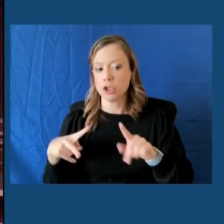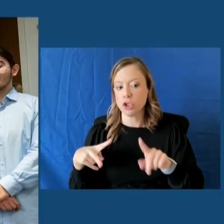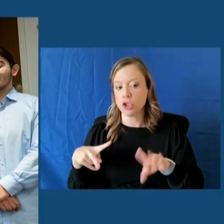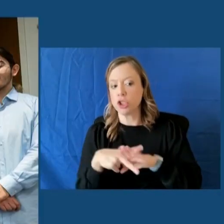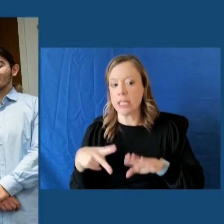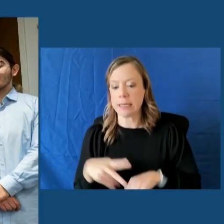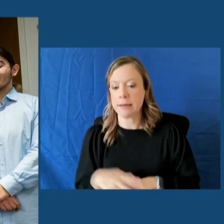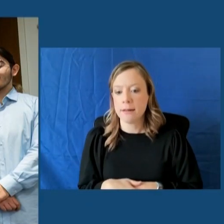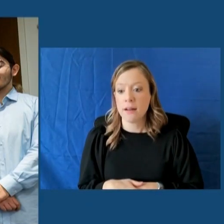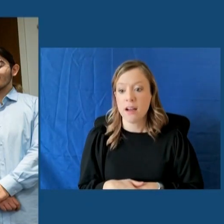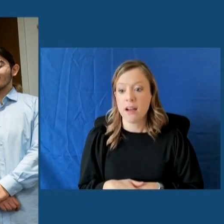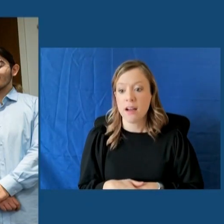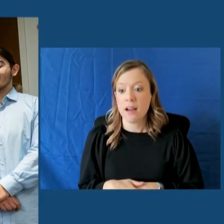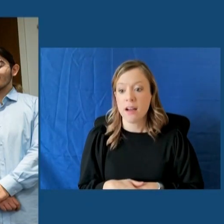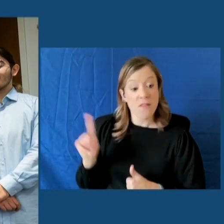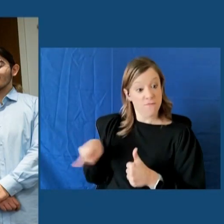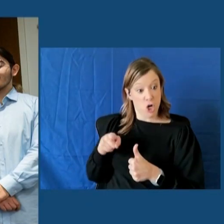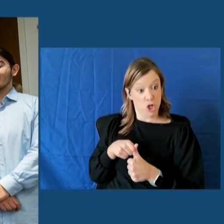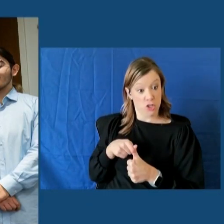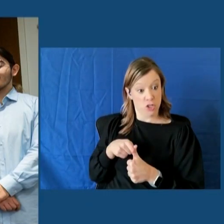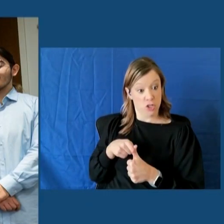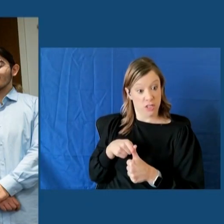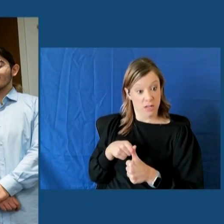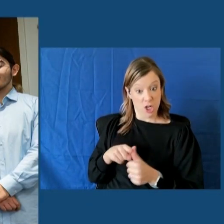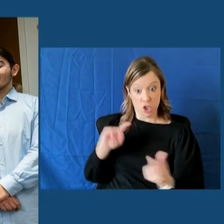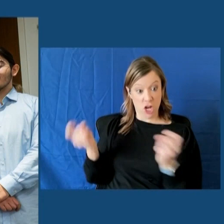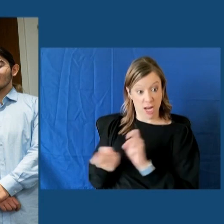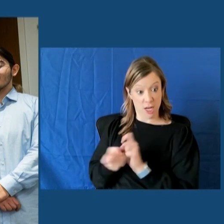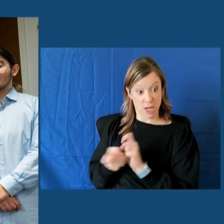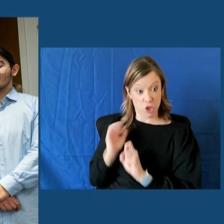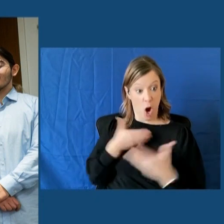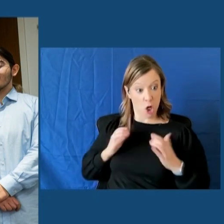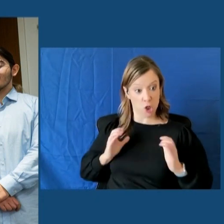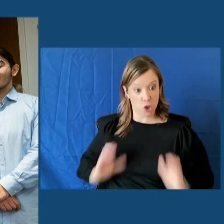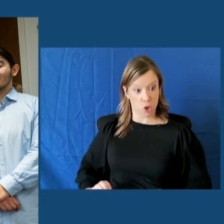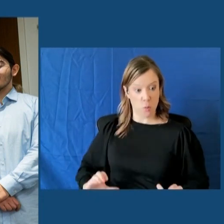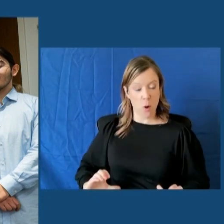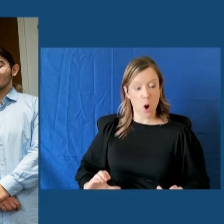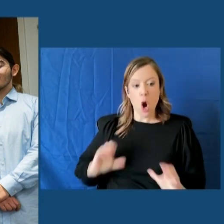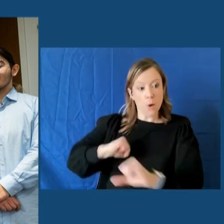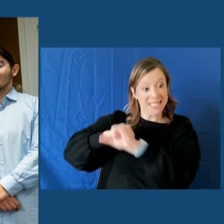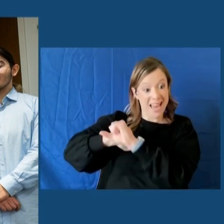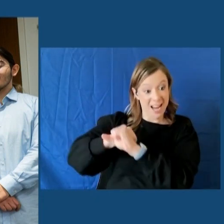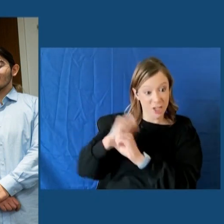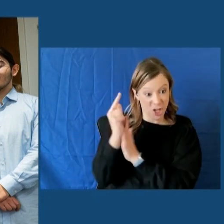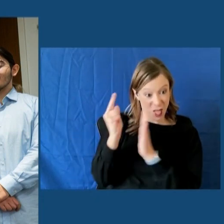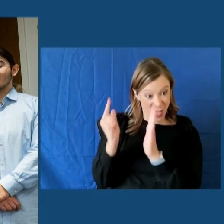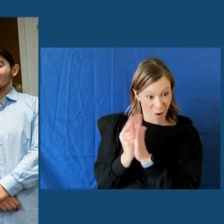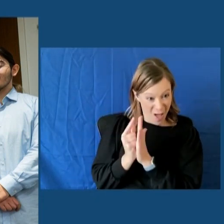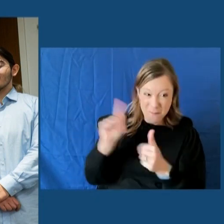consumer protection laws in over 40 years.